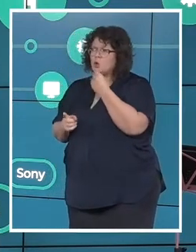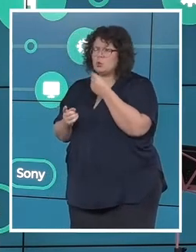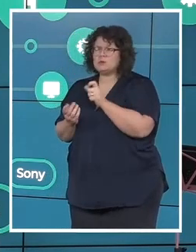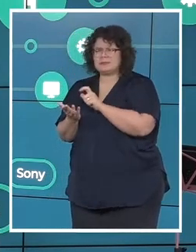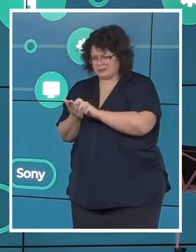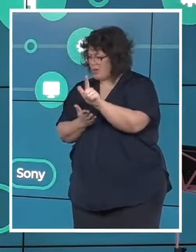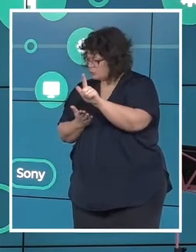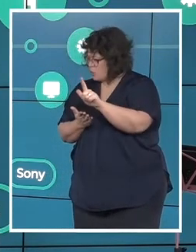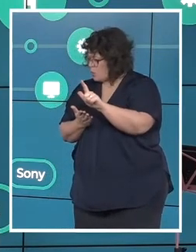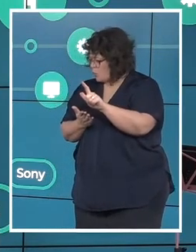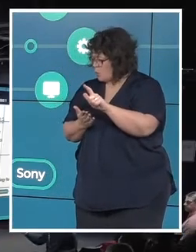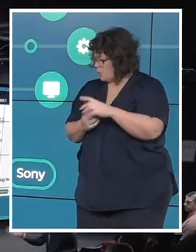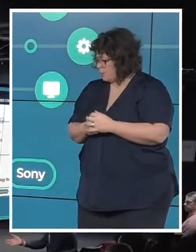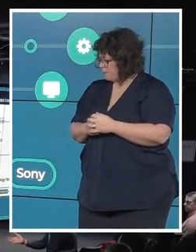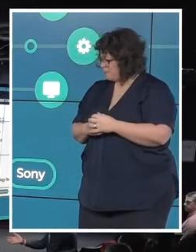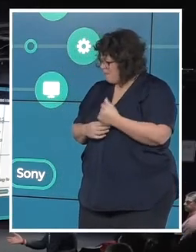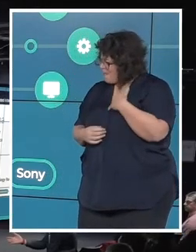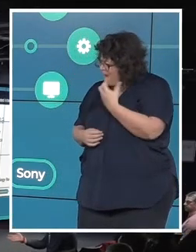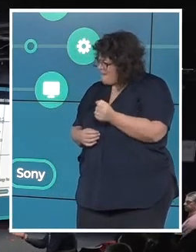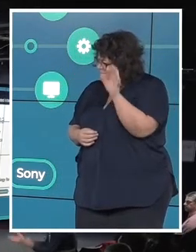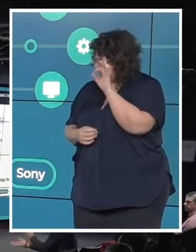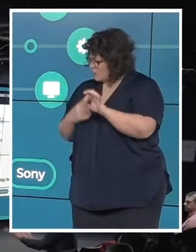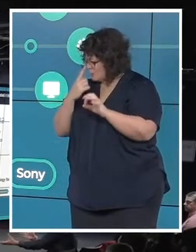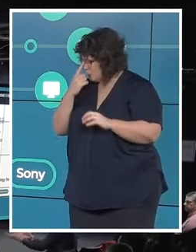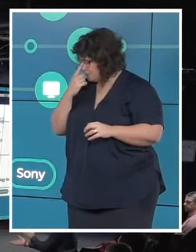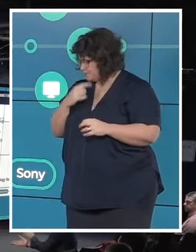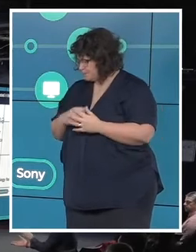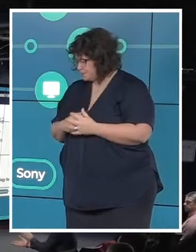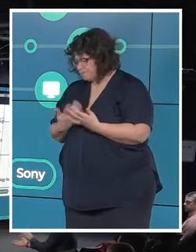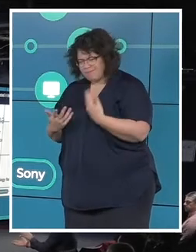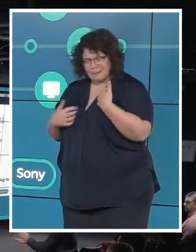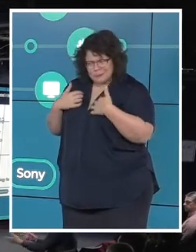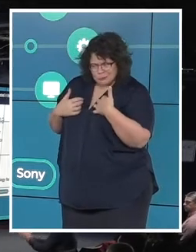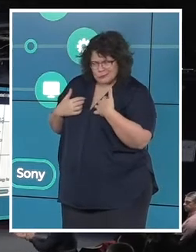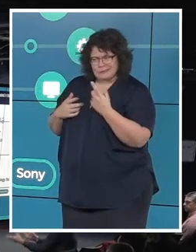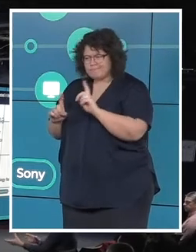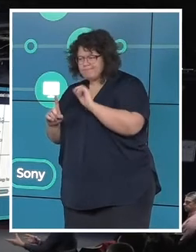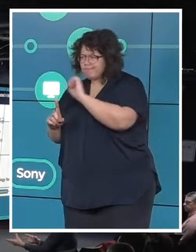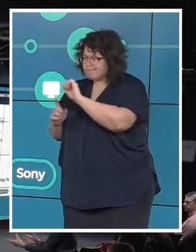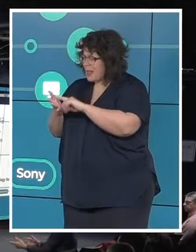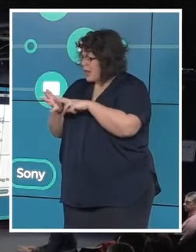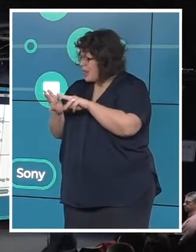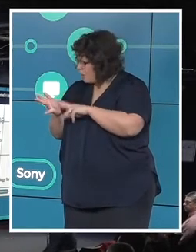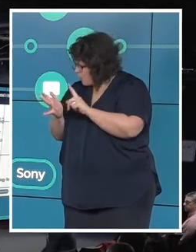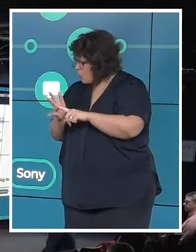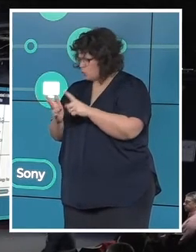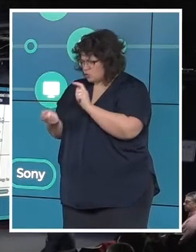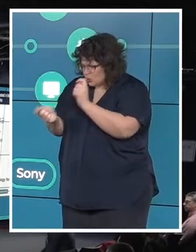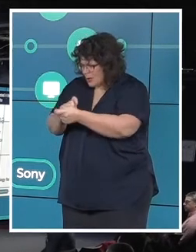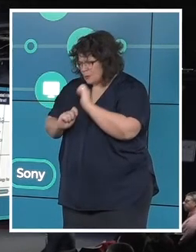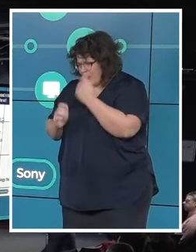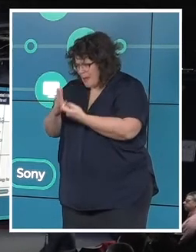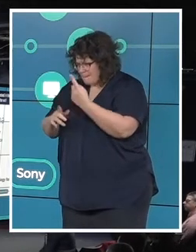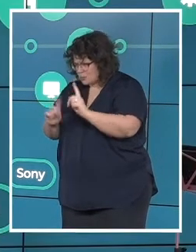happen in Lenovo, Paul, and then obviously from Haben's point of view, how she's going to influence you. Yeah. What do you see that relationship looking like as you start to work